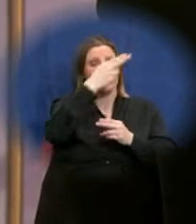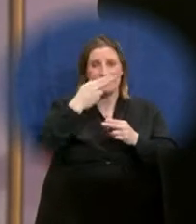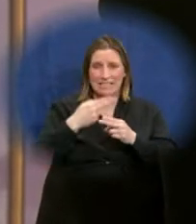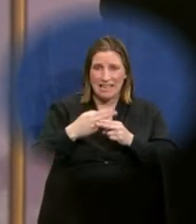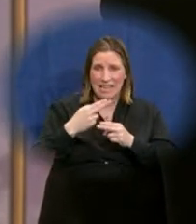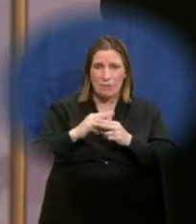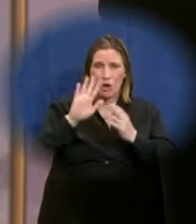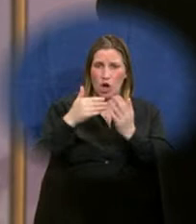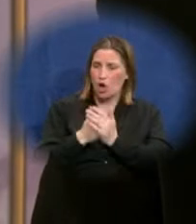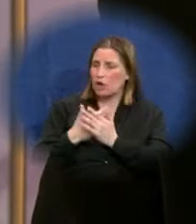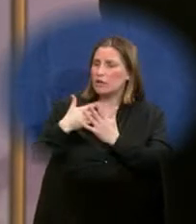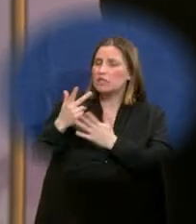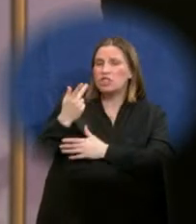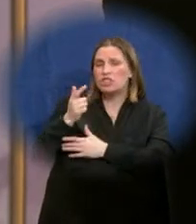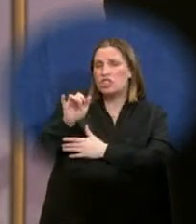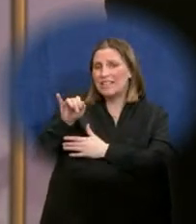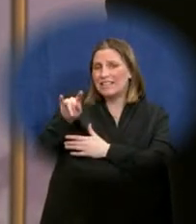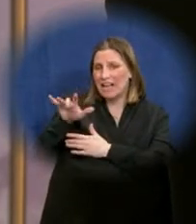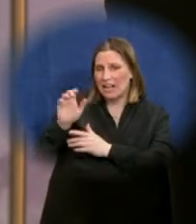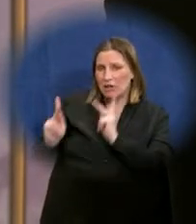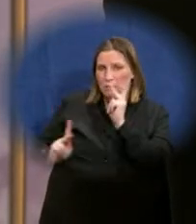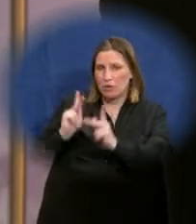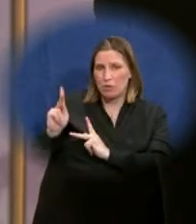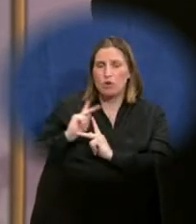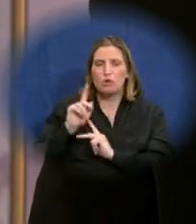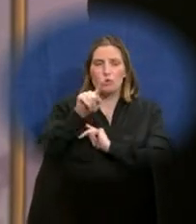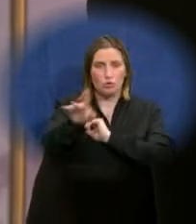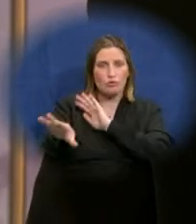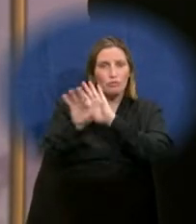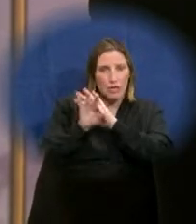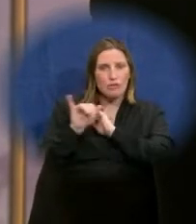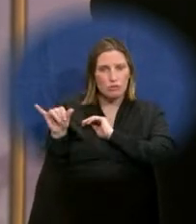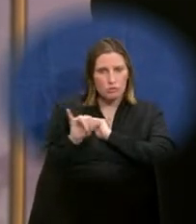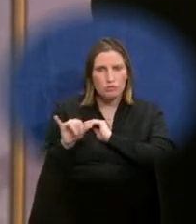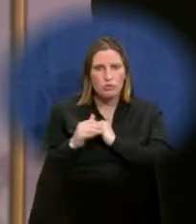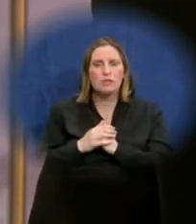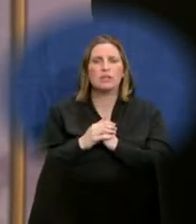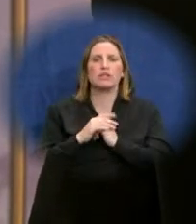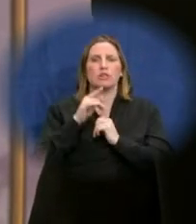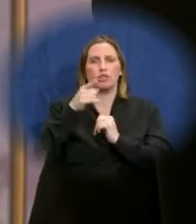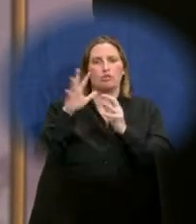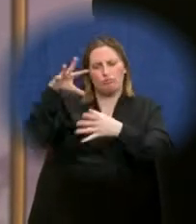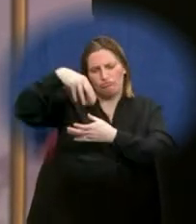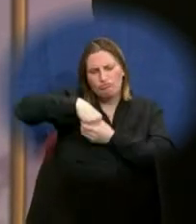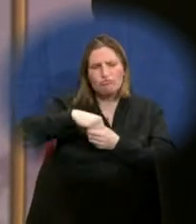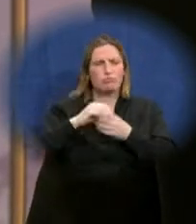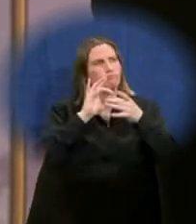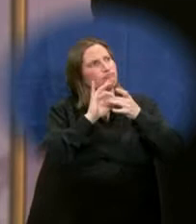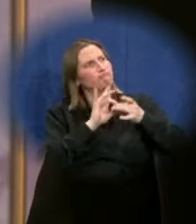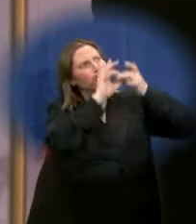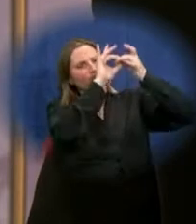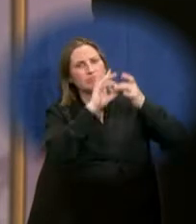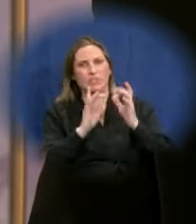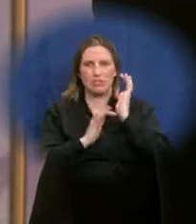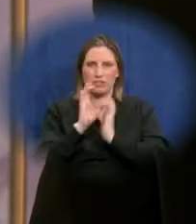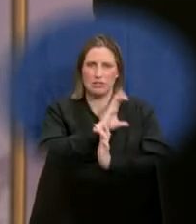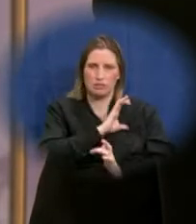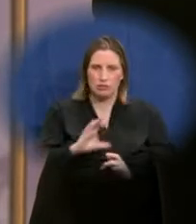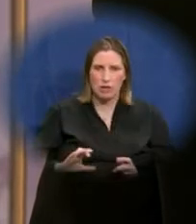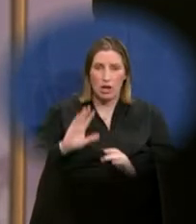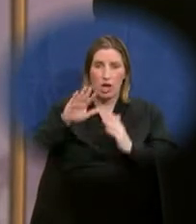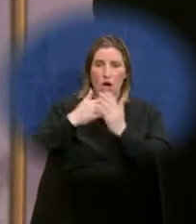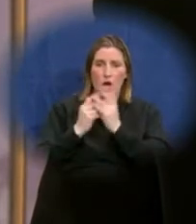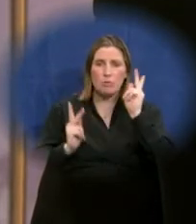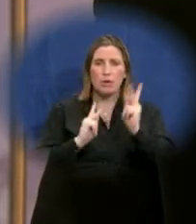among all the Gentiles, among whom are you also, who are called to belong to Jesus Christ, to all the beloved of God in